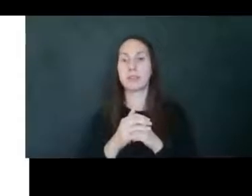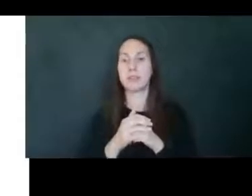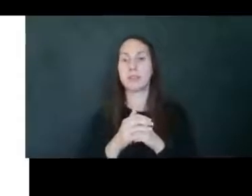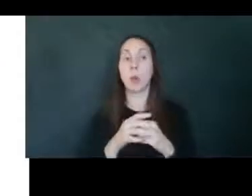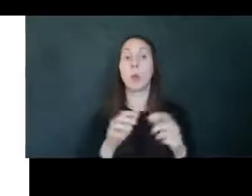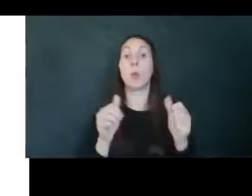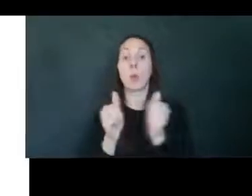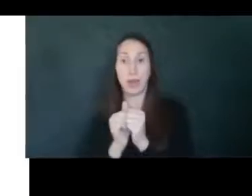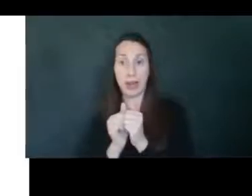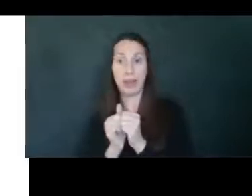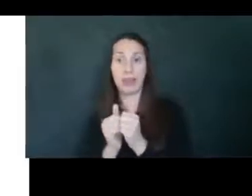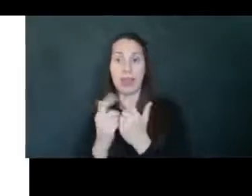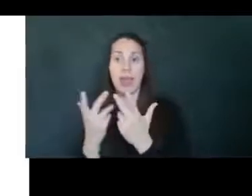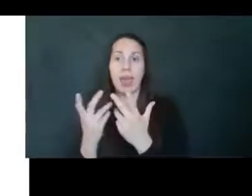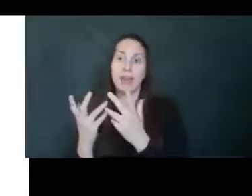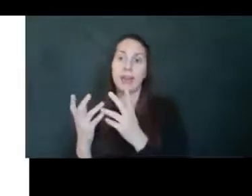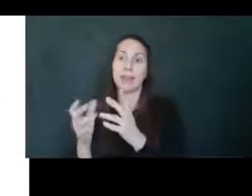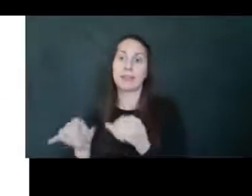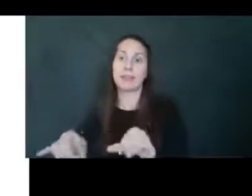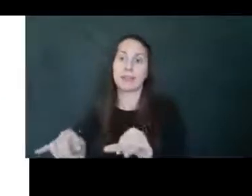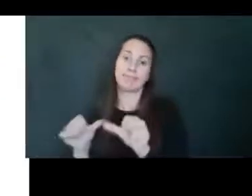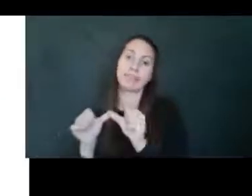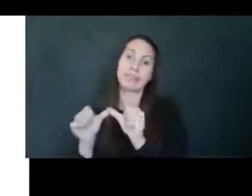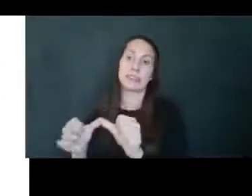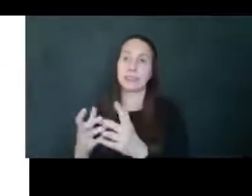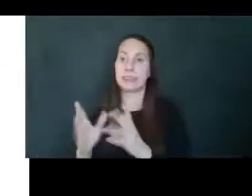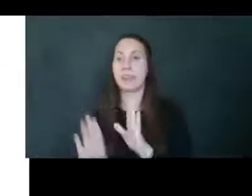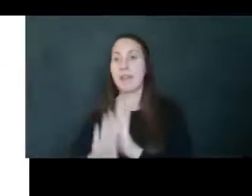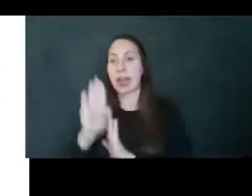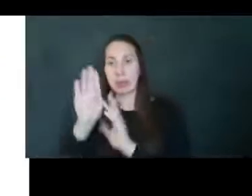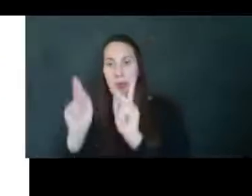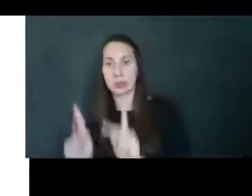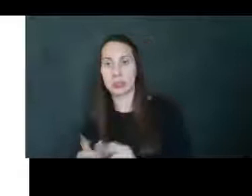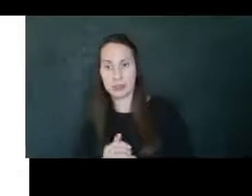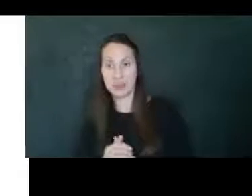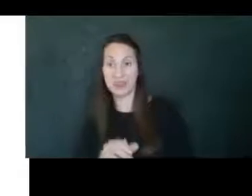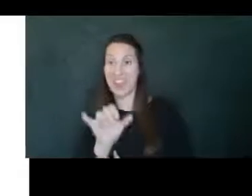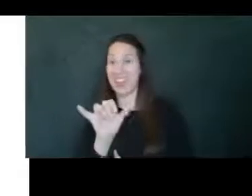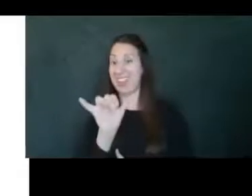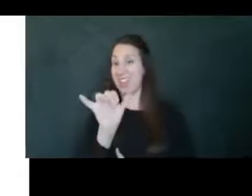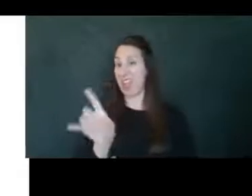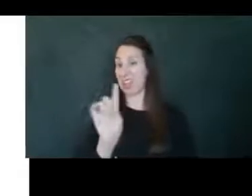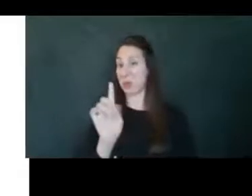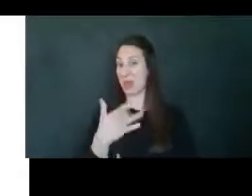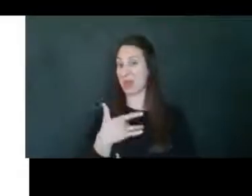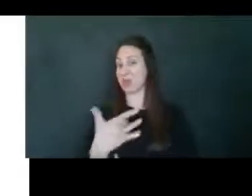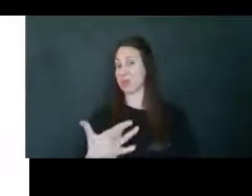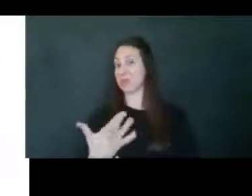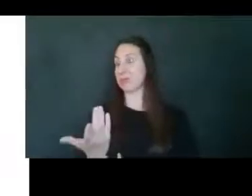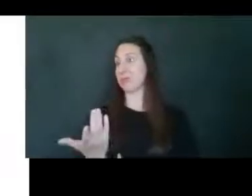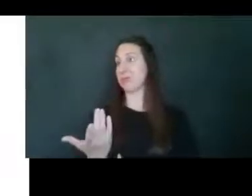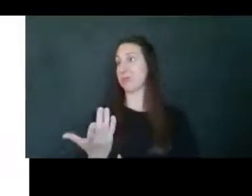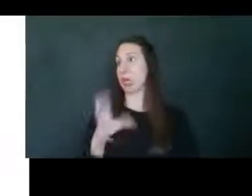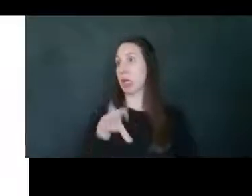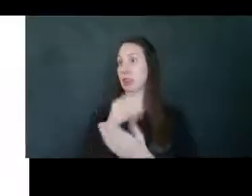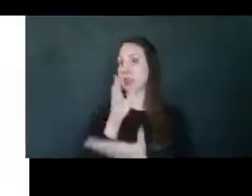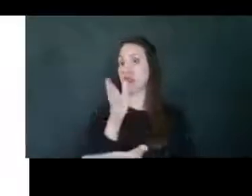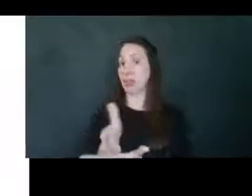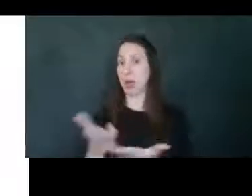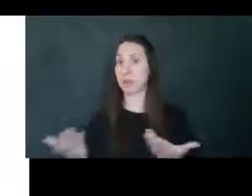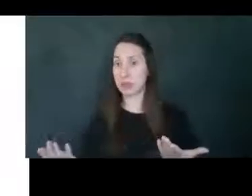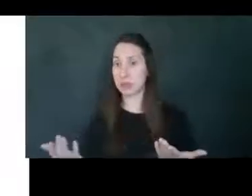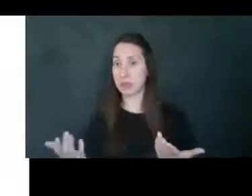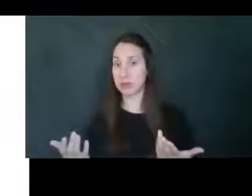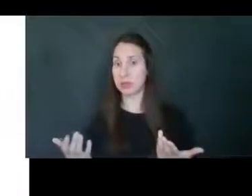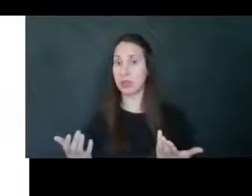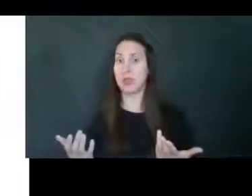typically developing peer. This is where a lot of inclusion stops. We think, hey, we've got people